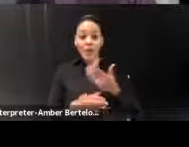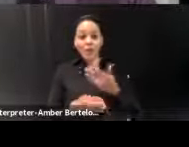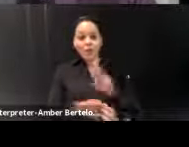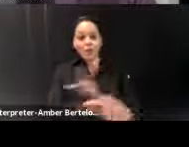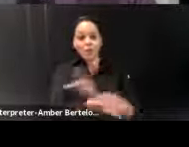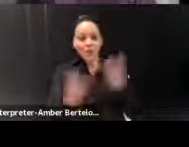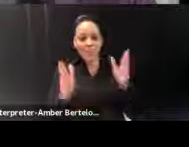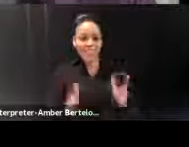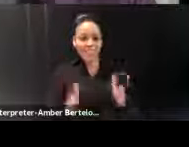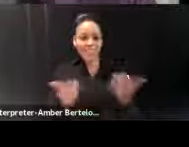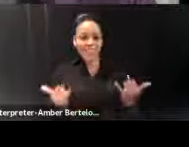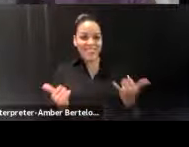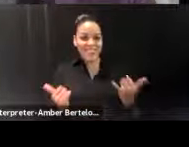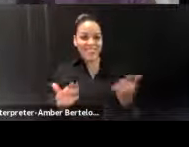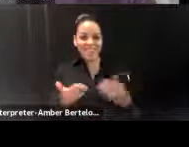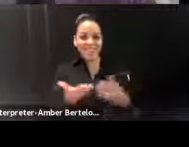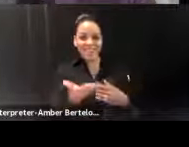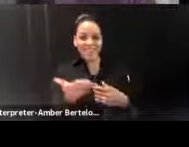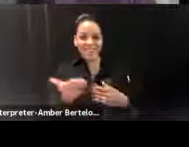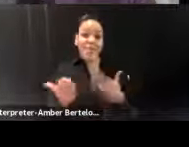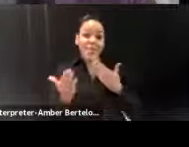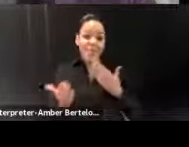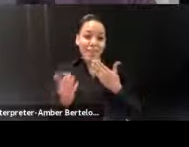for really moving